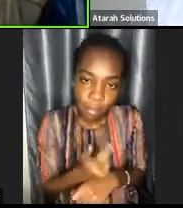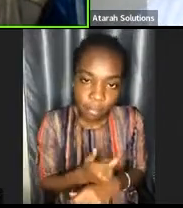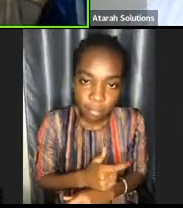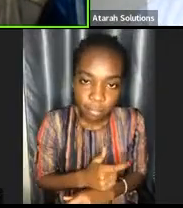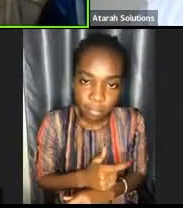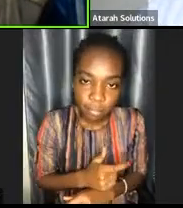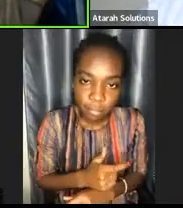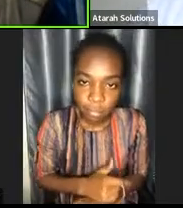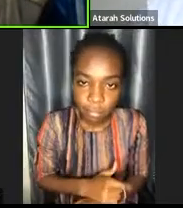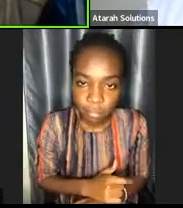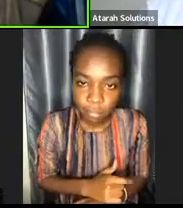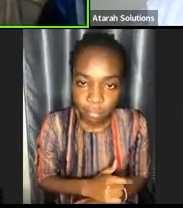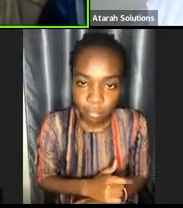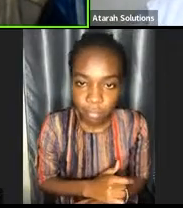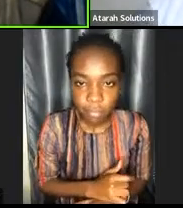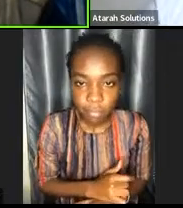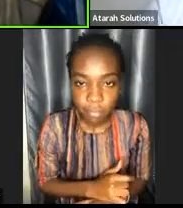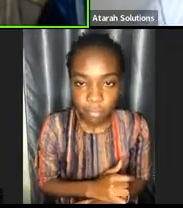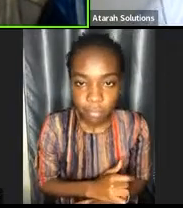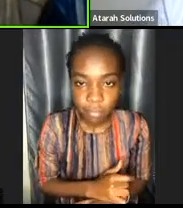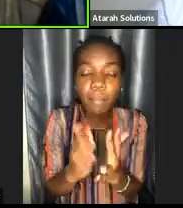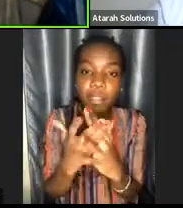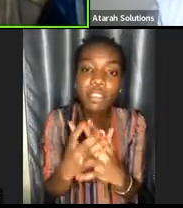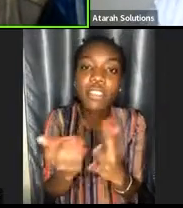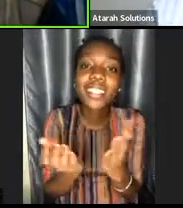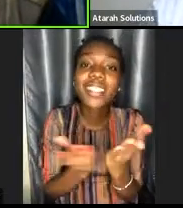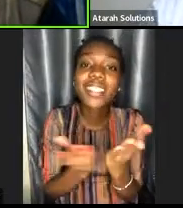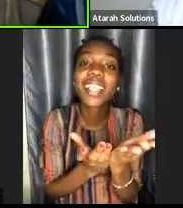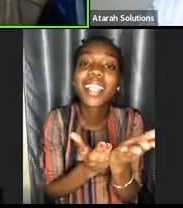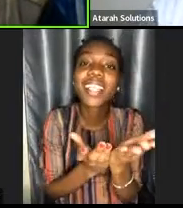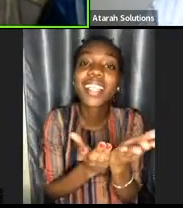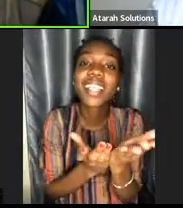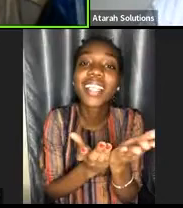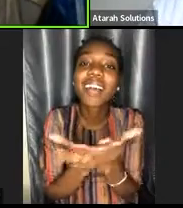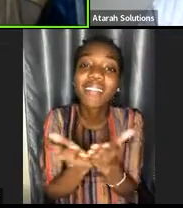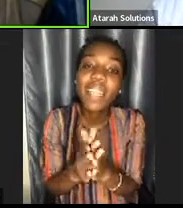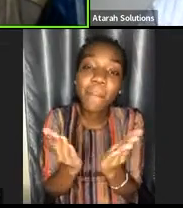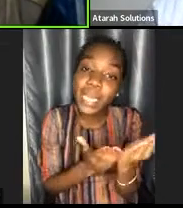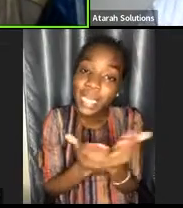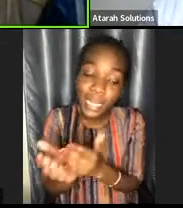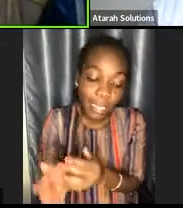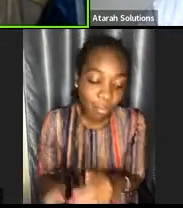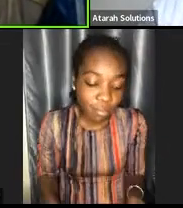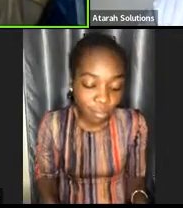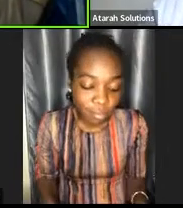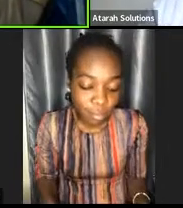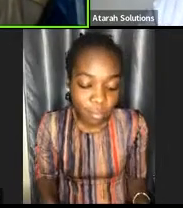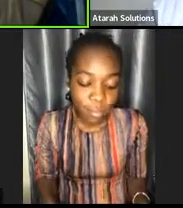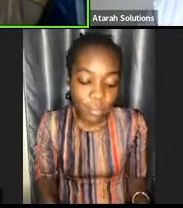mediation services, and for mediators to be